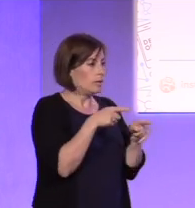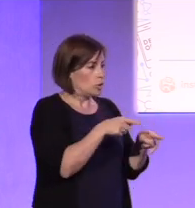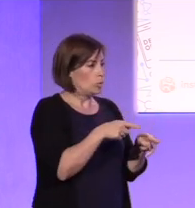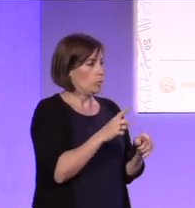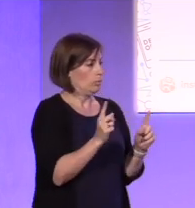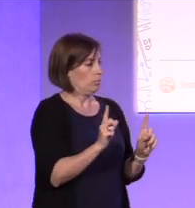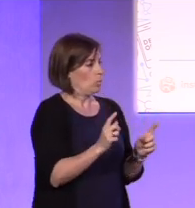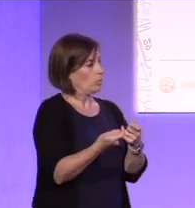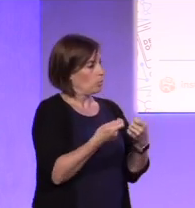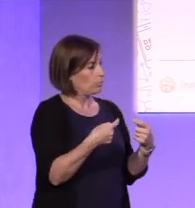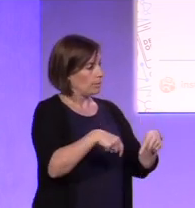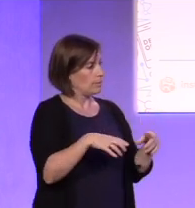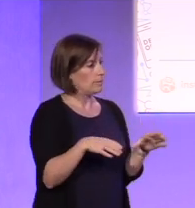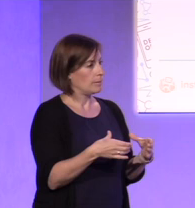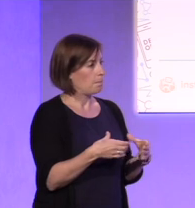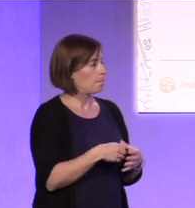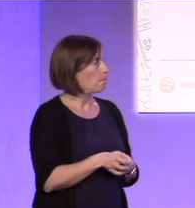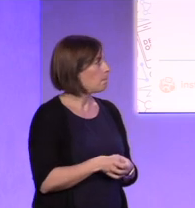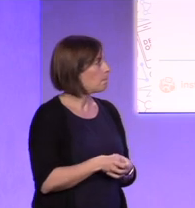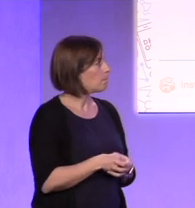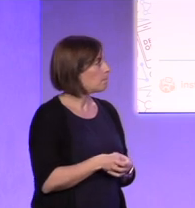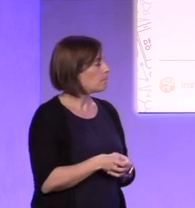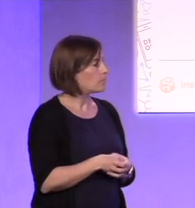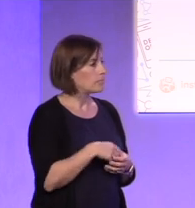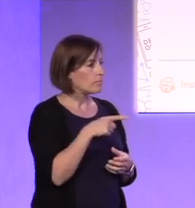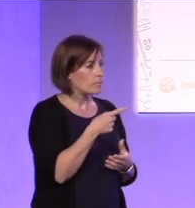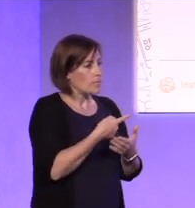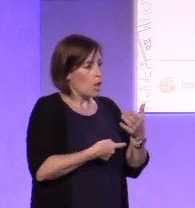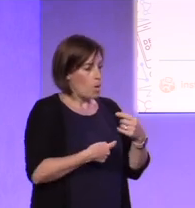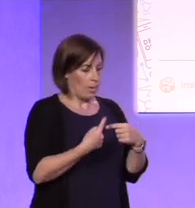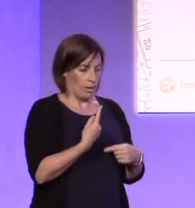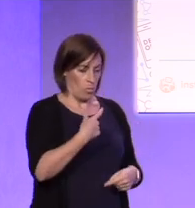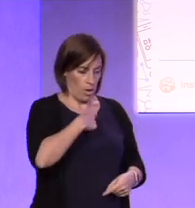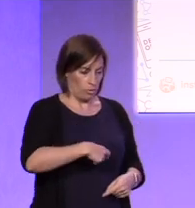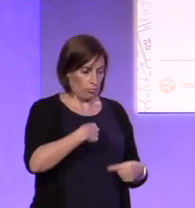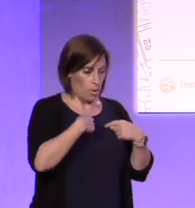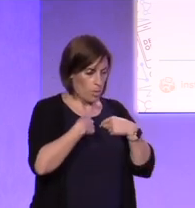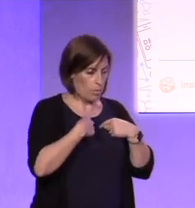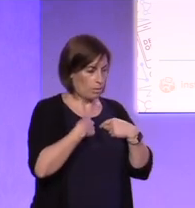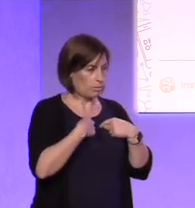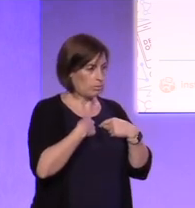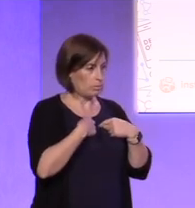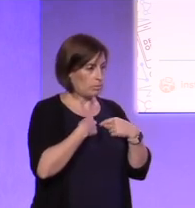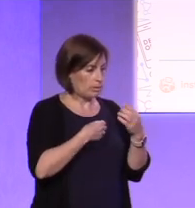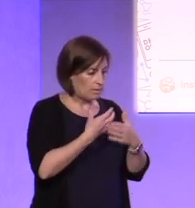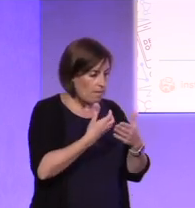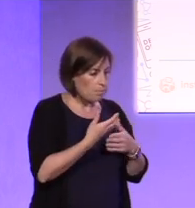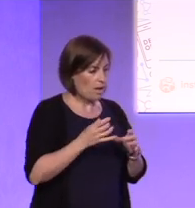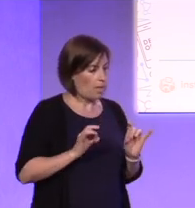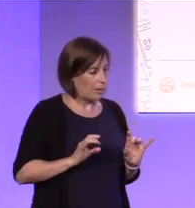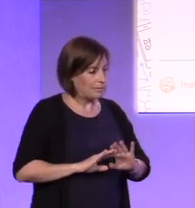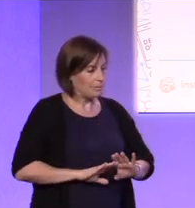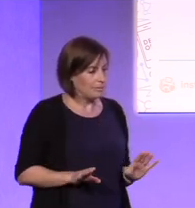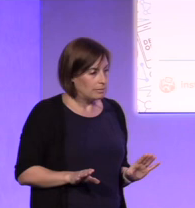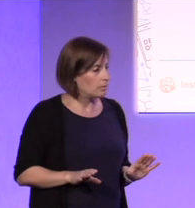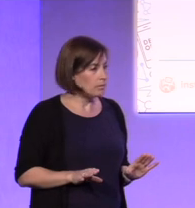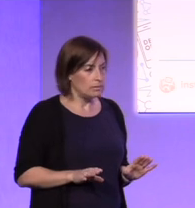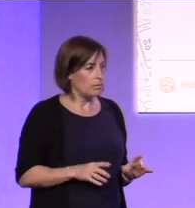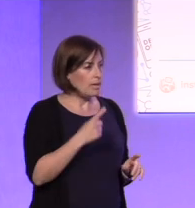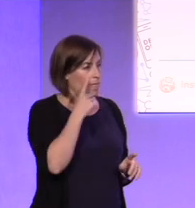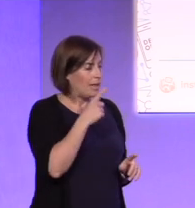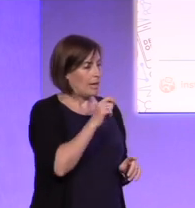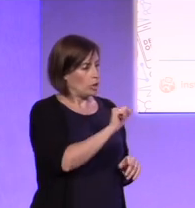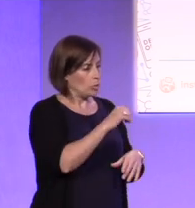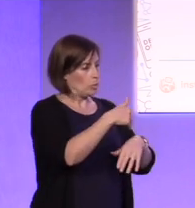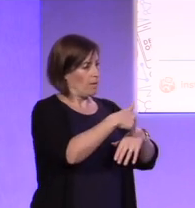important. Don't consign yourself to a single role. You're part of a team. Your real measure of success is what impact that team